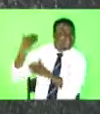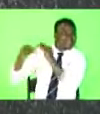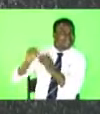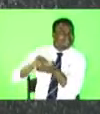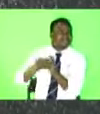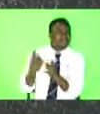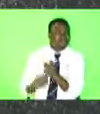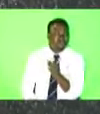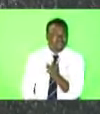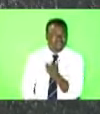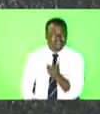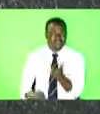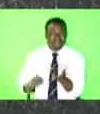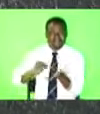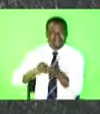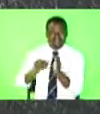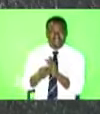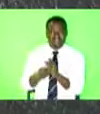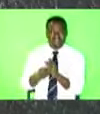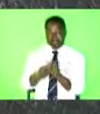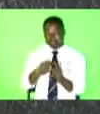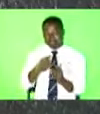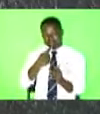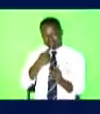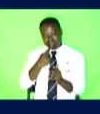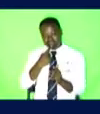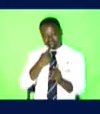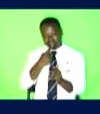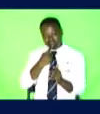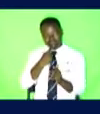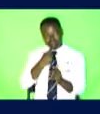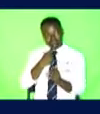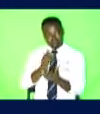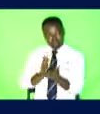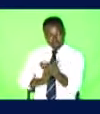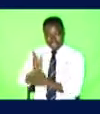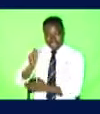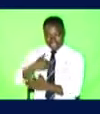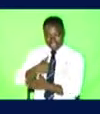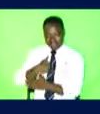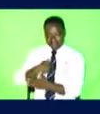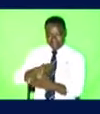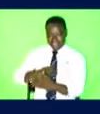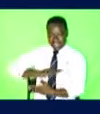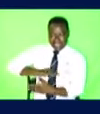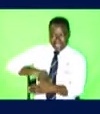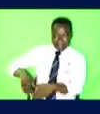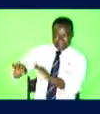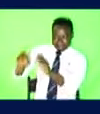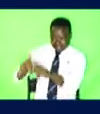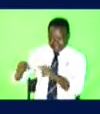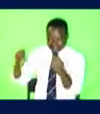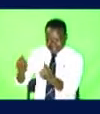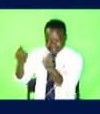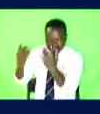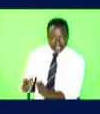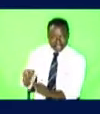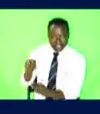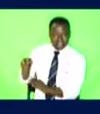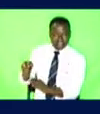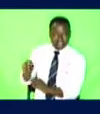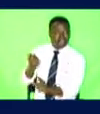is abstaining from the enforcement of a right of punishing the sinner to